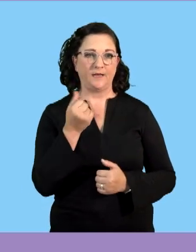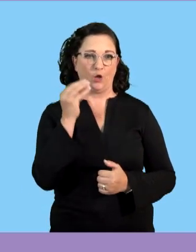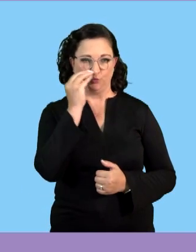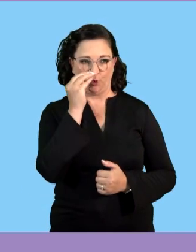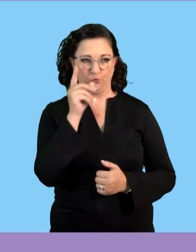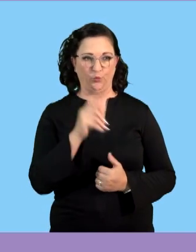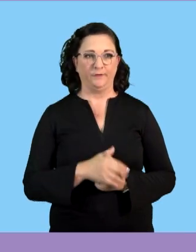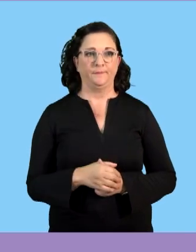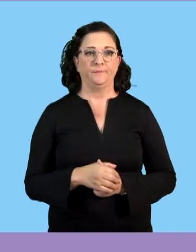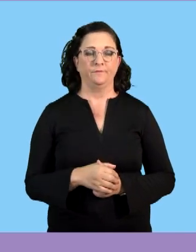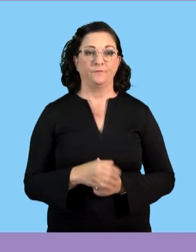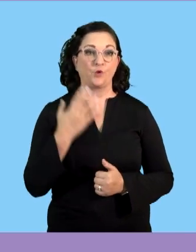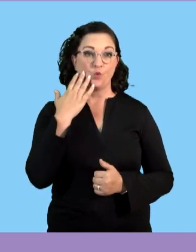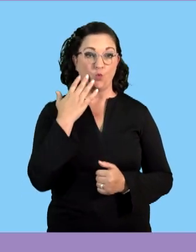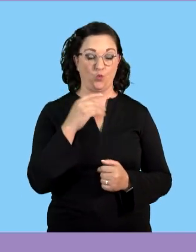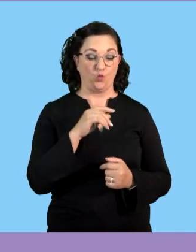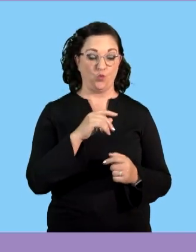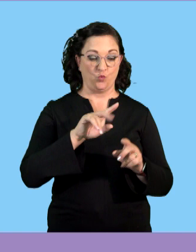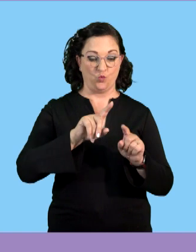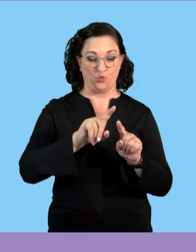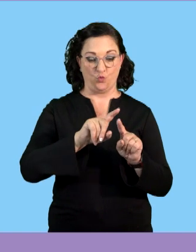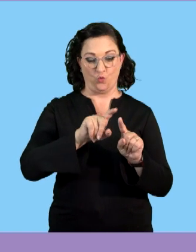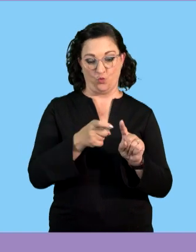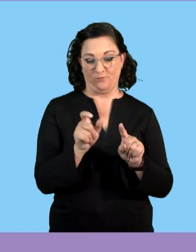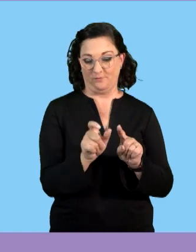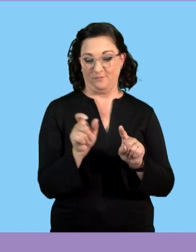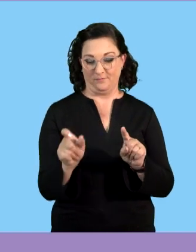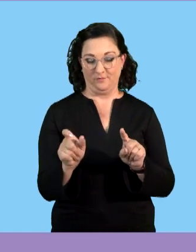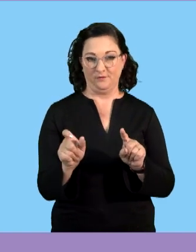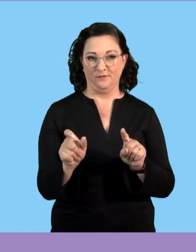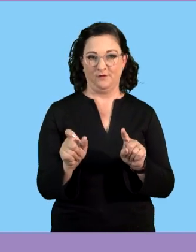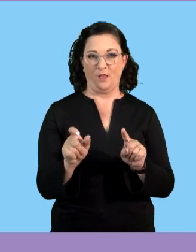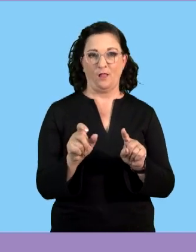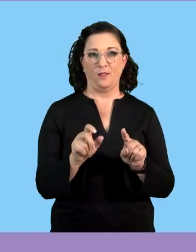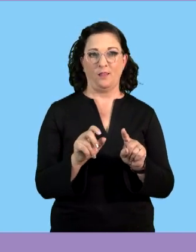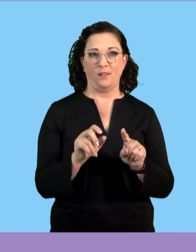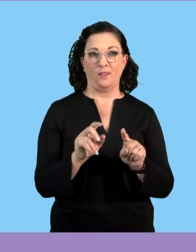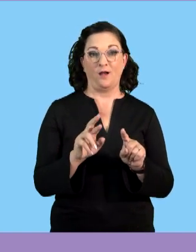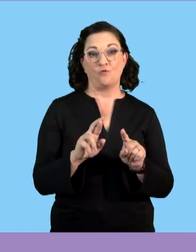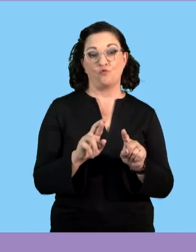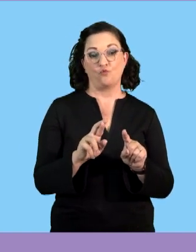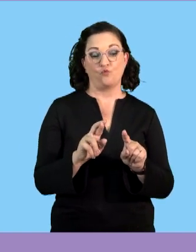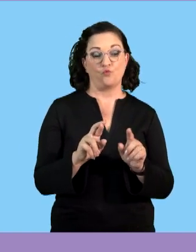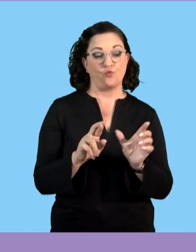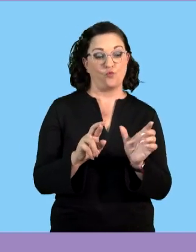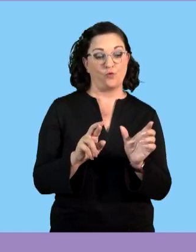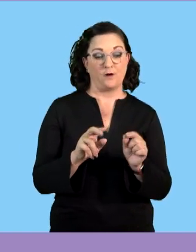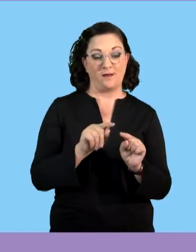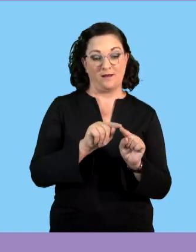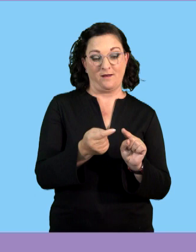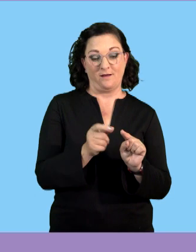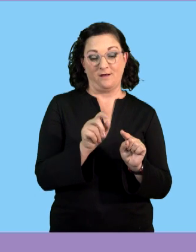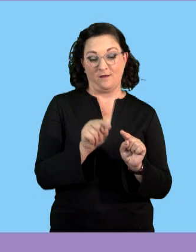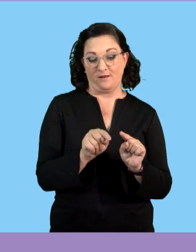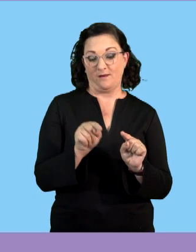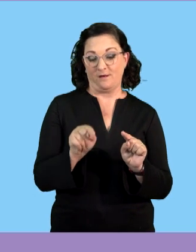notes. 1. When rounding off decimals, look at the digit to the right of the number